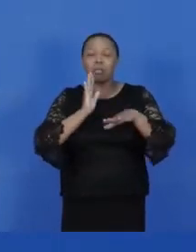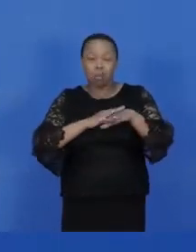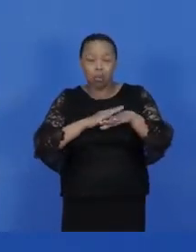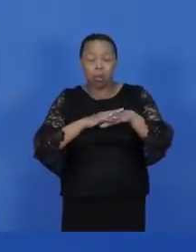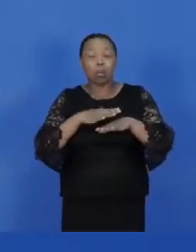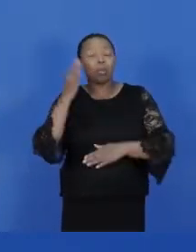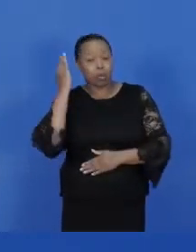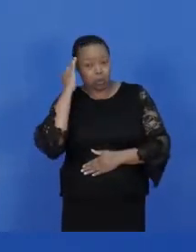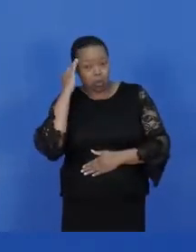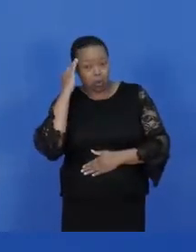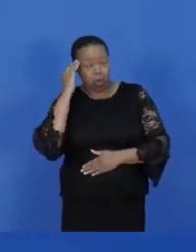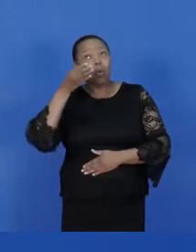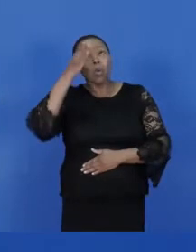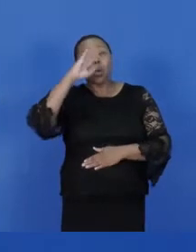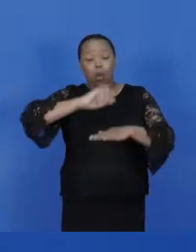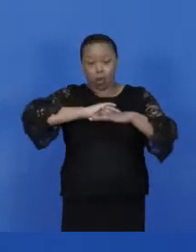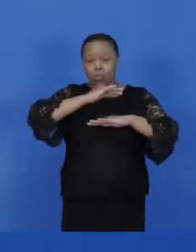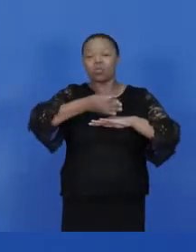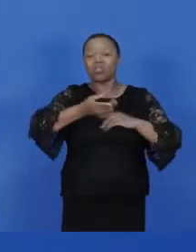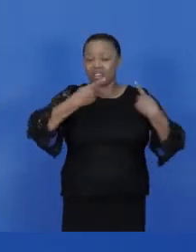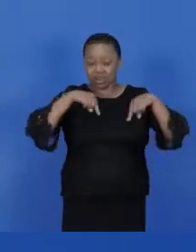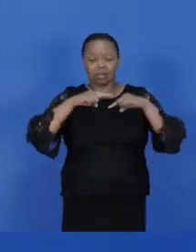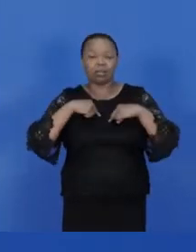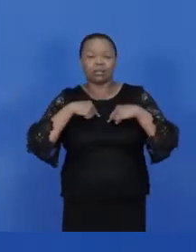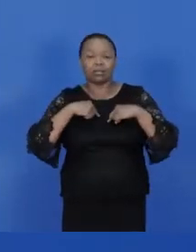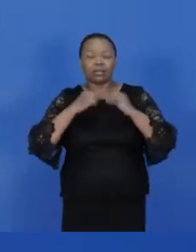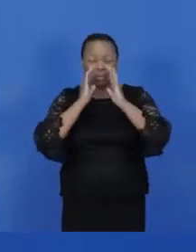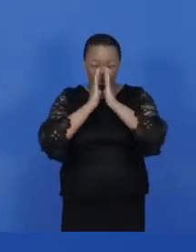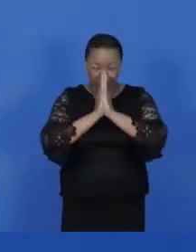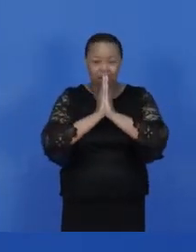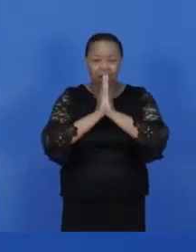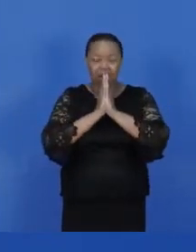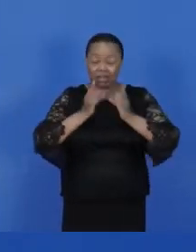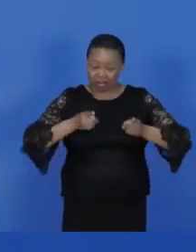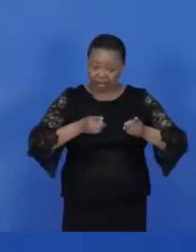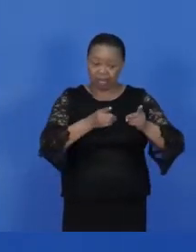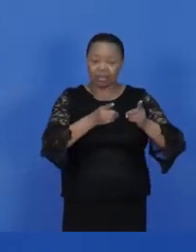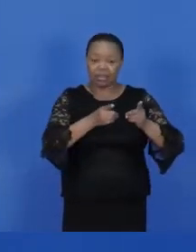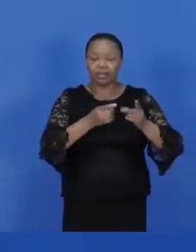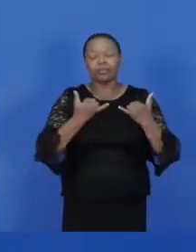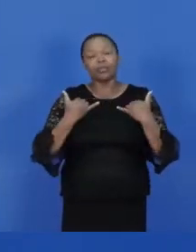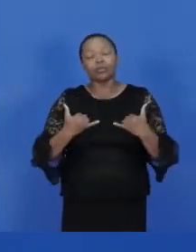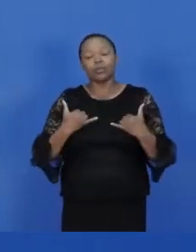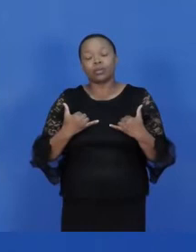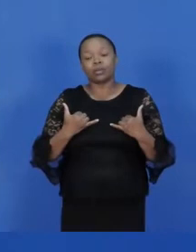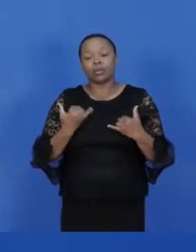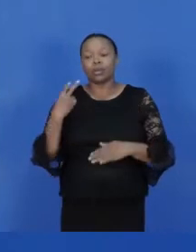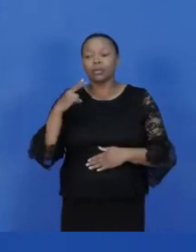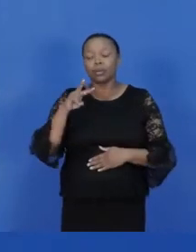need to be aware of the protection of the Lord over our lives and pray towards that direction. So today I want to look